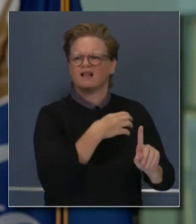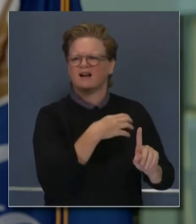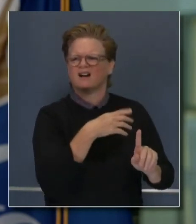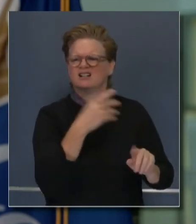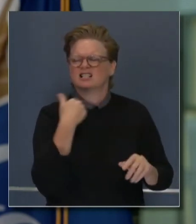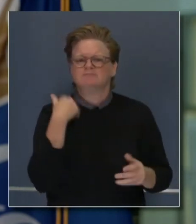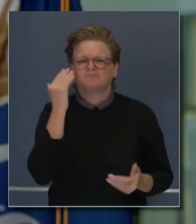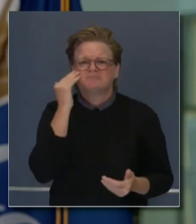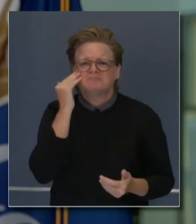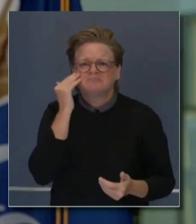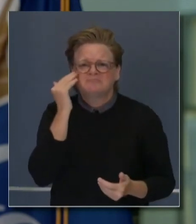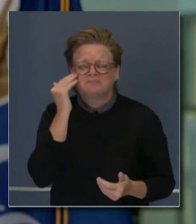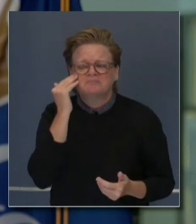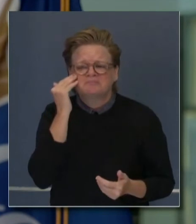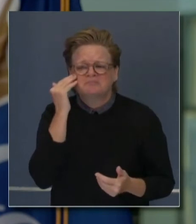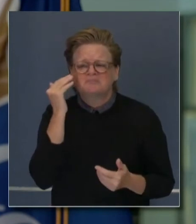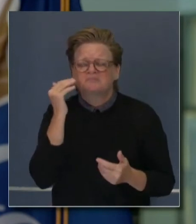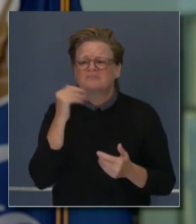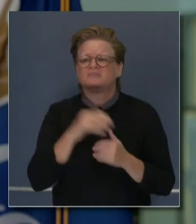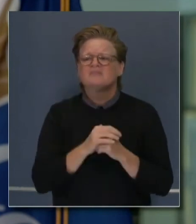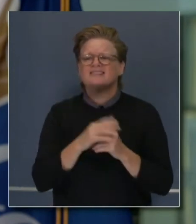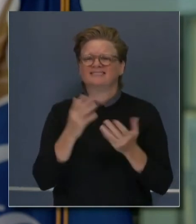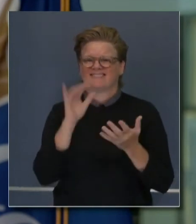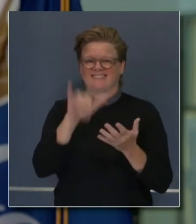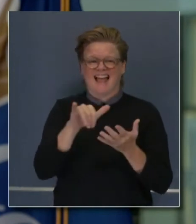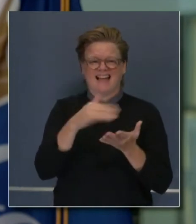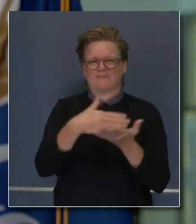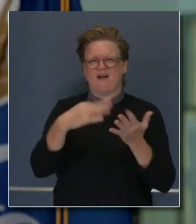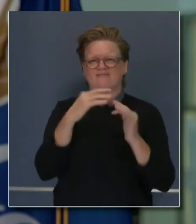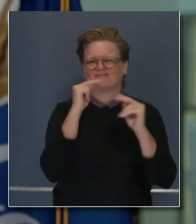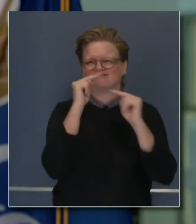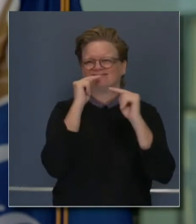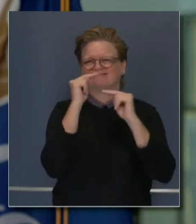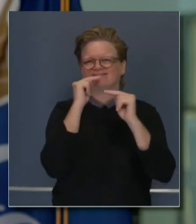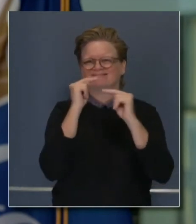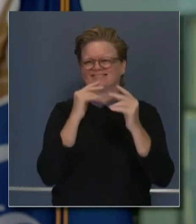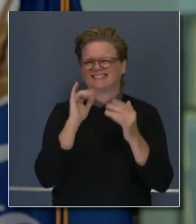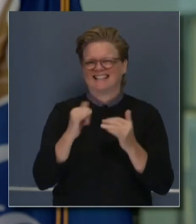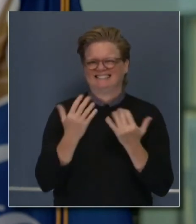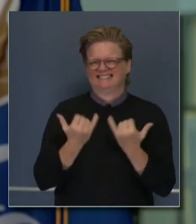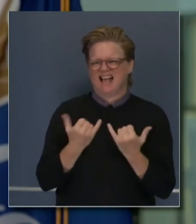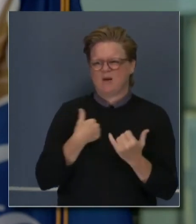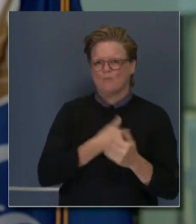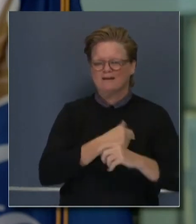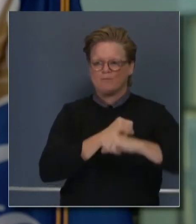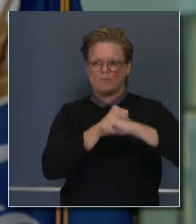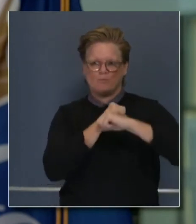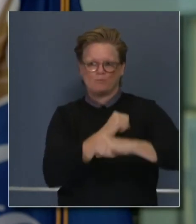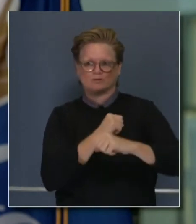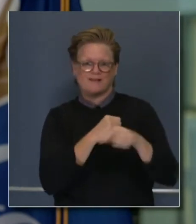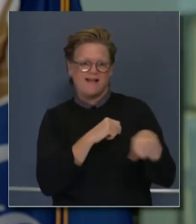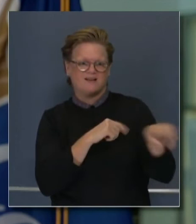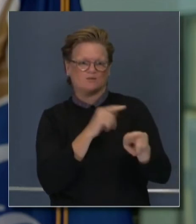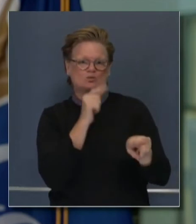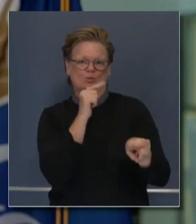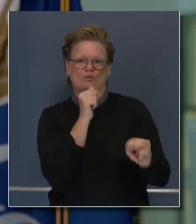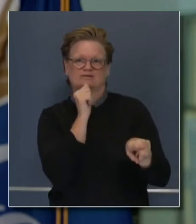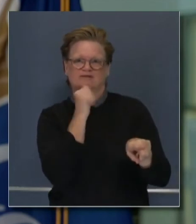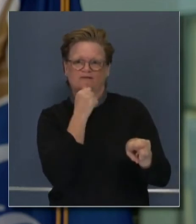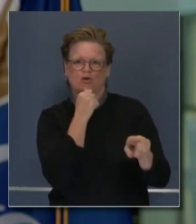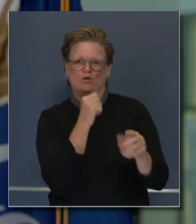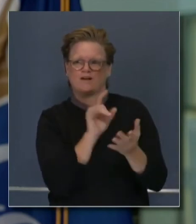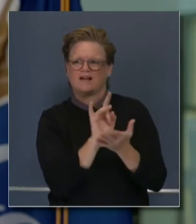the nature of negotiations, the nature of a dynamic, but the totality and the consequence of what we were